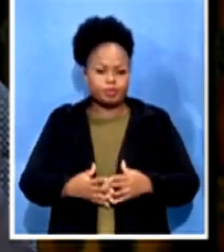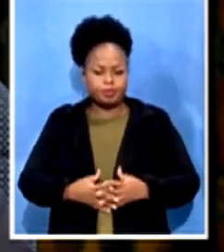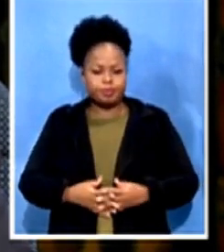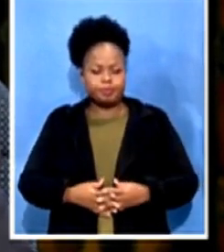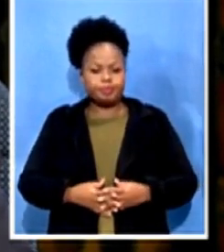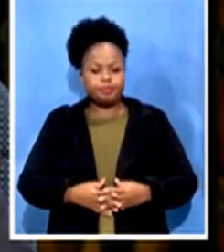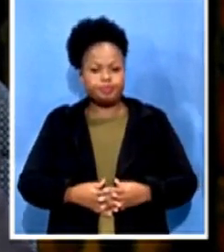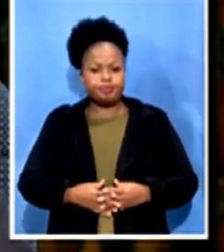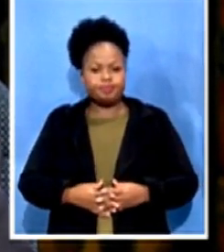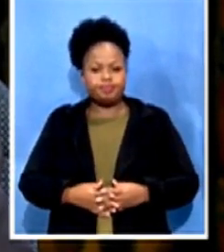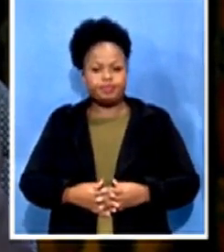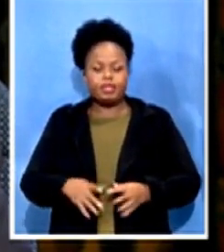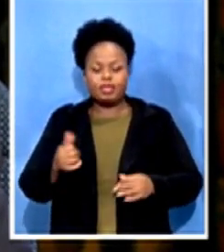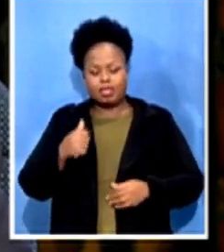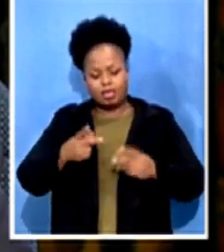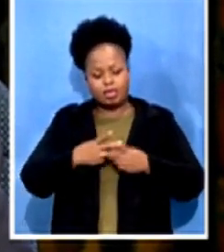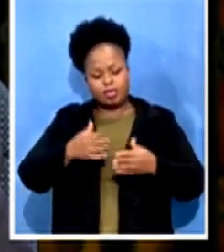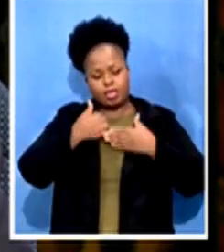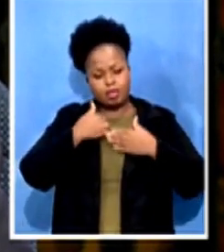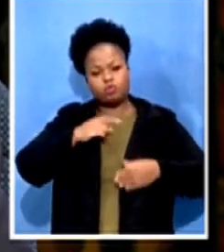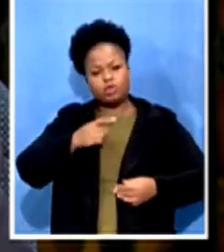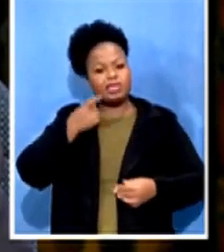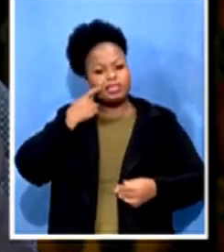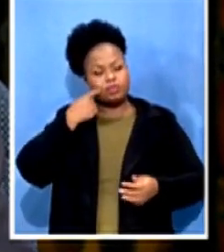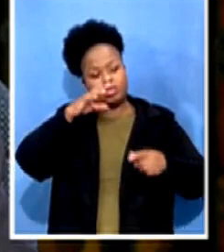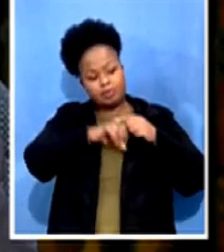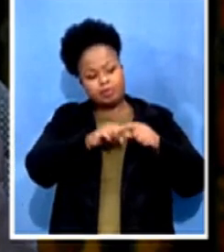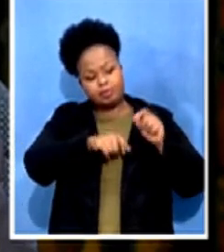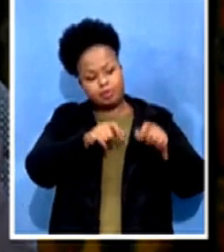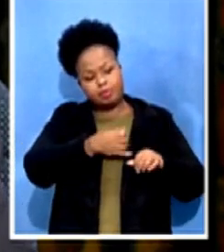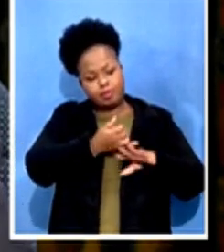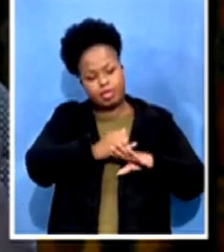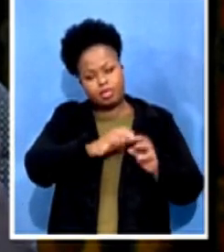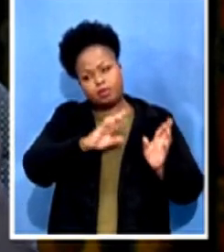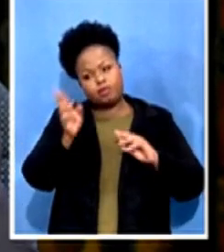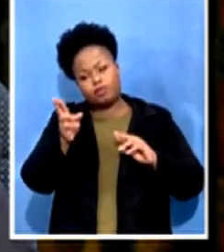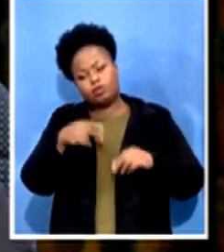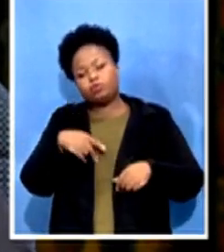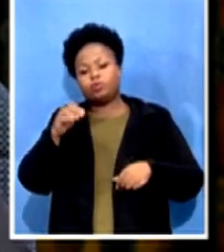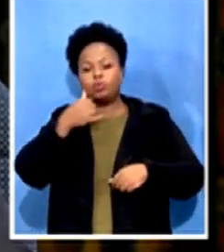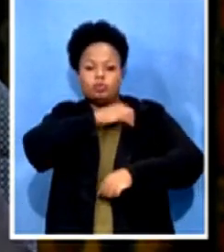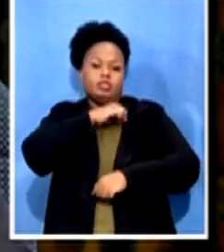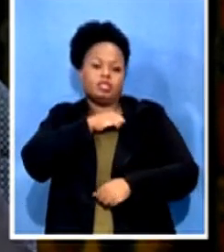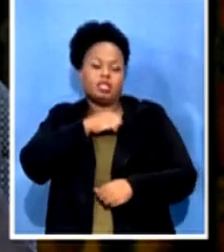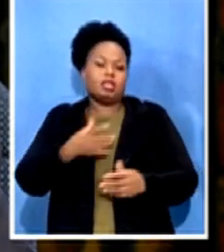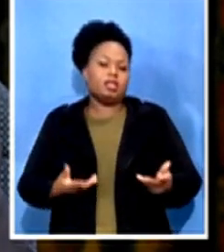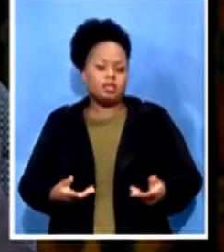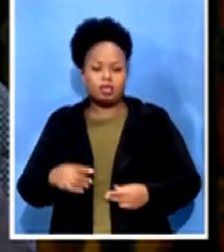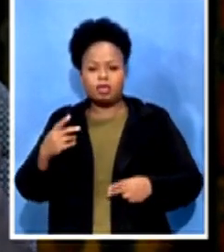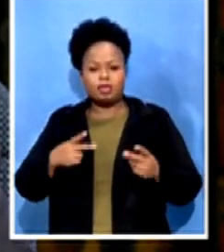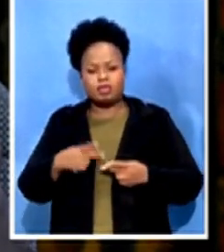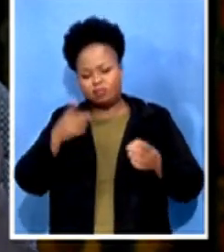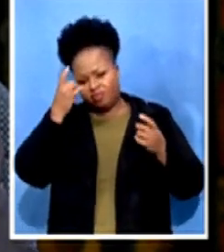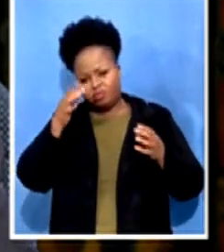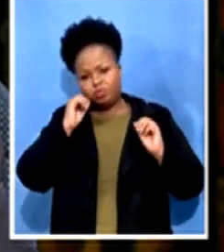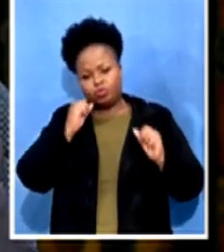can pick up people early and refer them to hospital. And it sends the message strongly as well that this